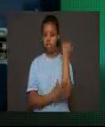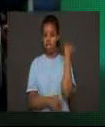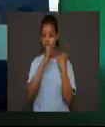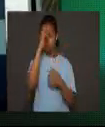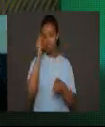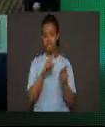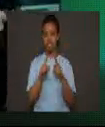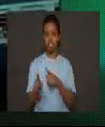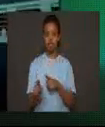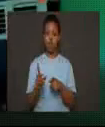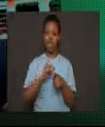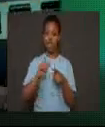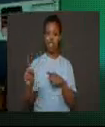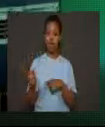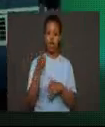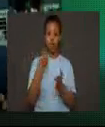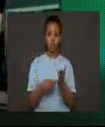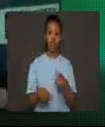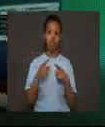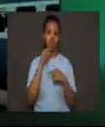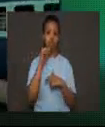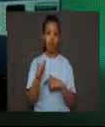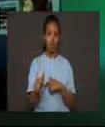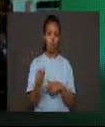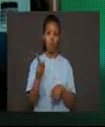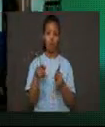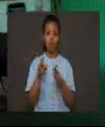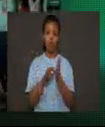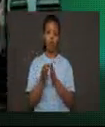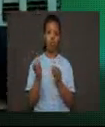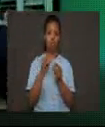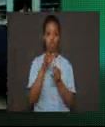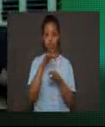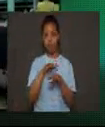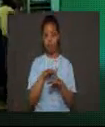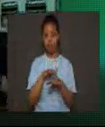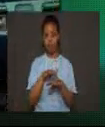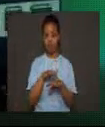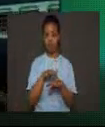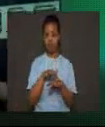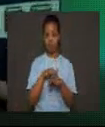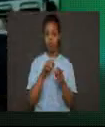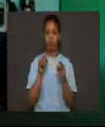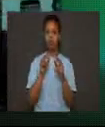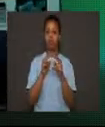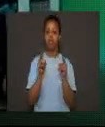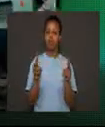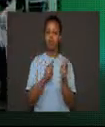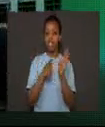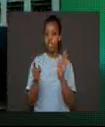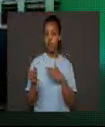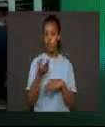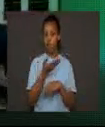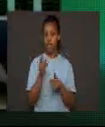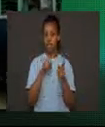Although the cause of poverty is not a direct result of population explosion, it